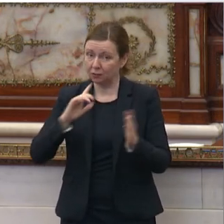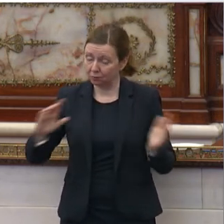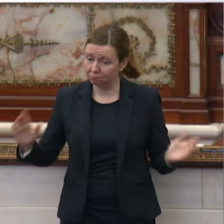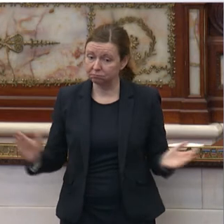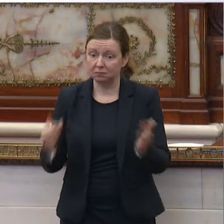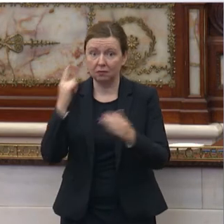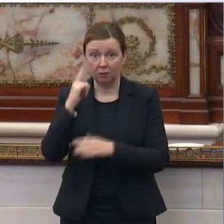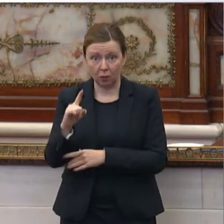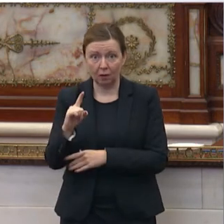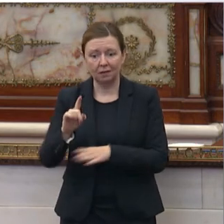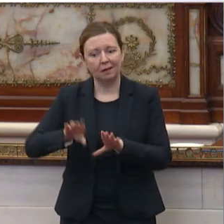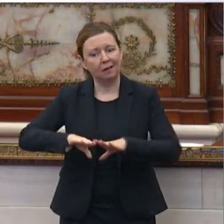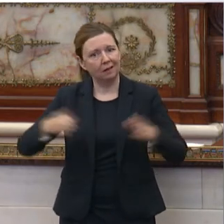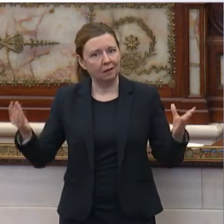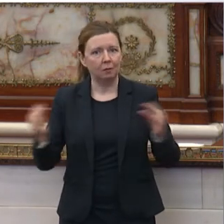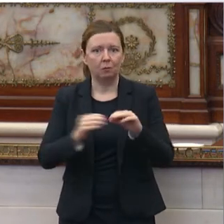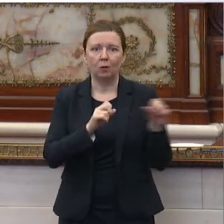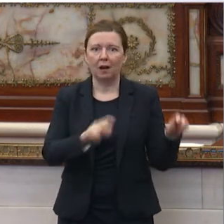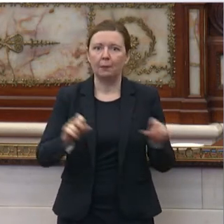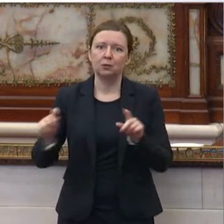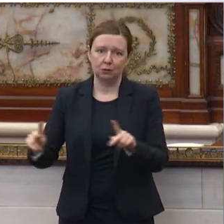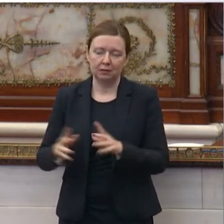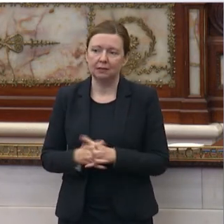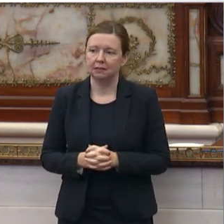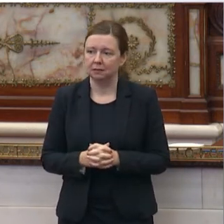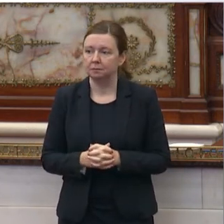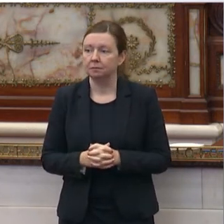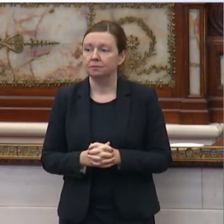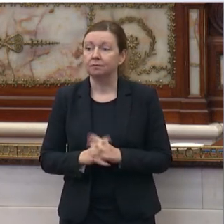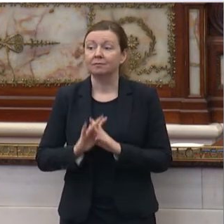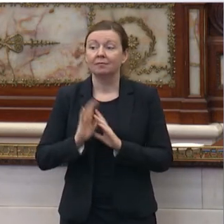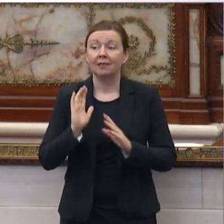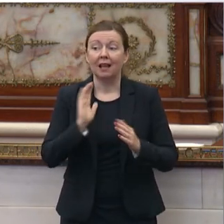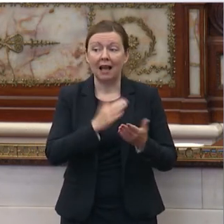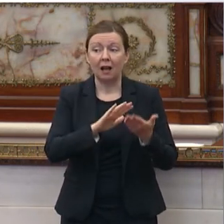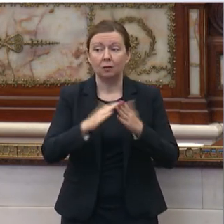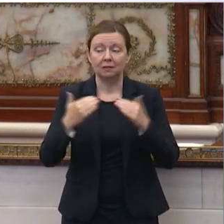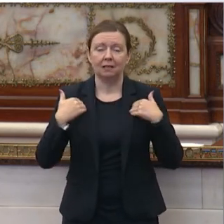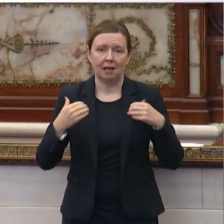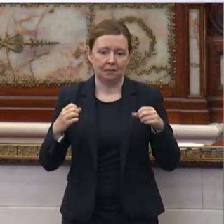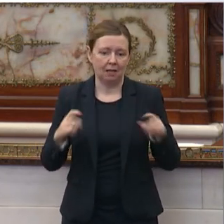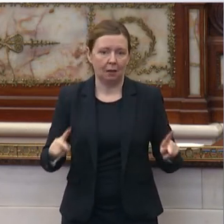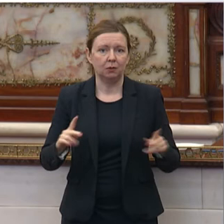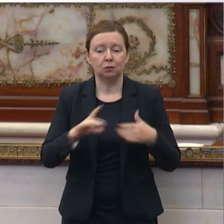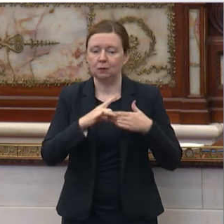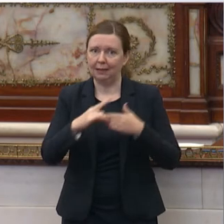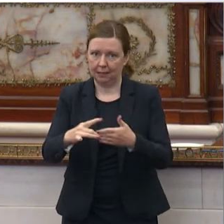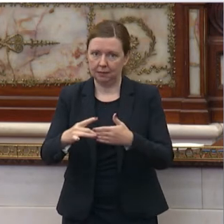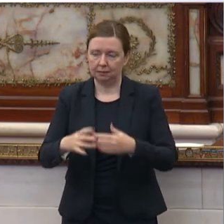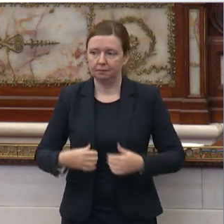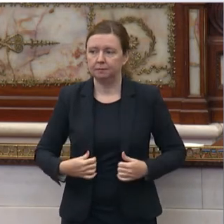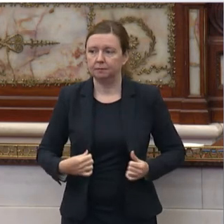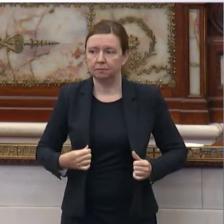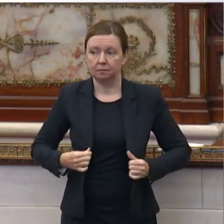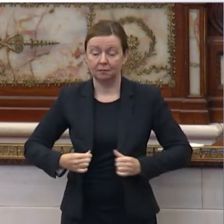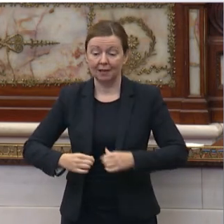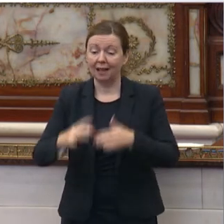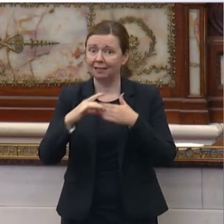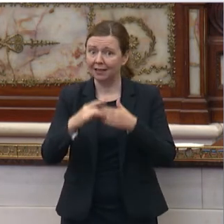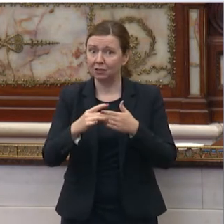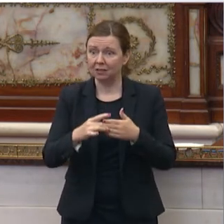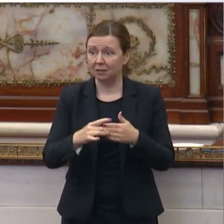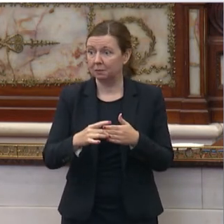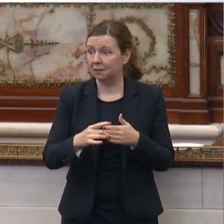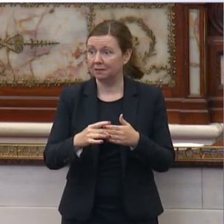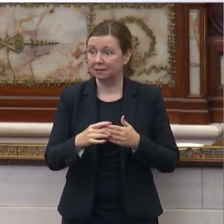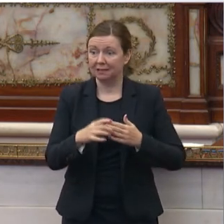for opens up more opportunities, and that our city has a chance to lead on this issue, and that the leadership actually doesn't